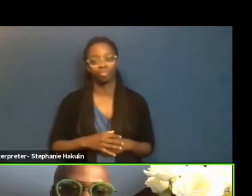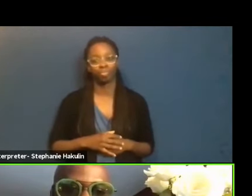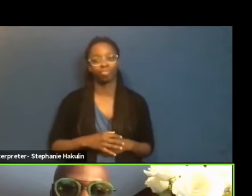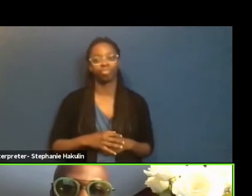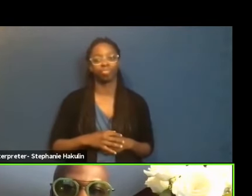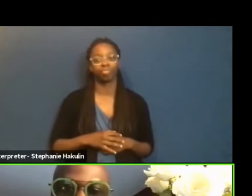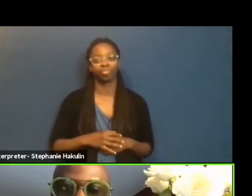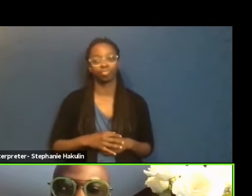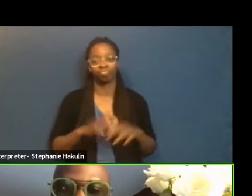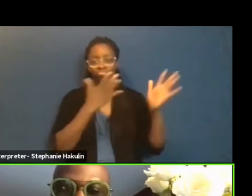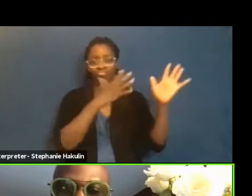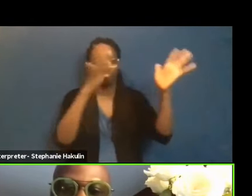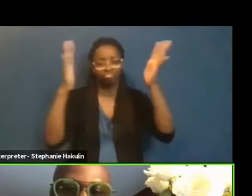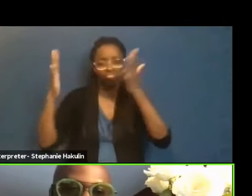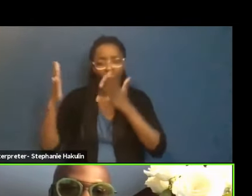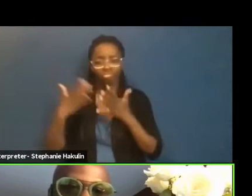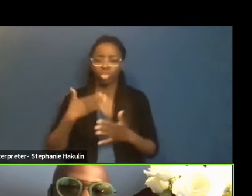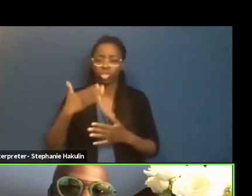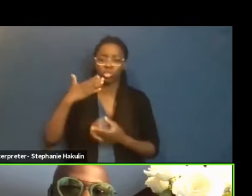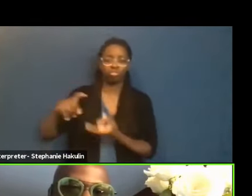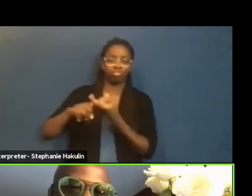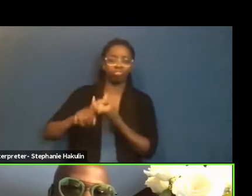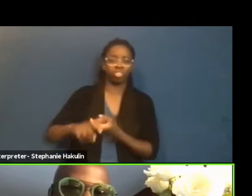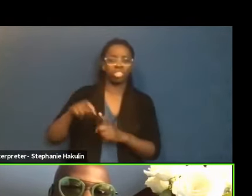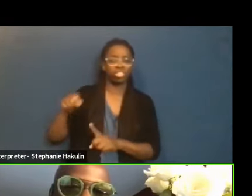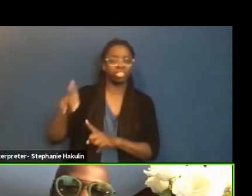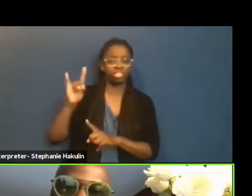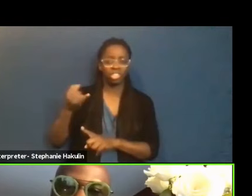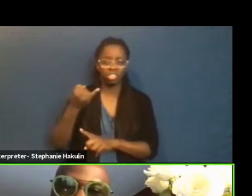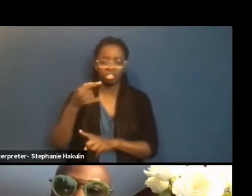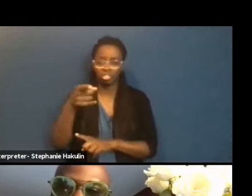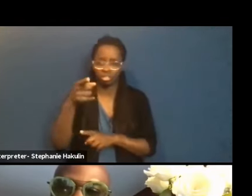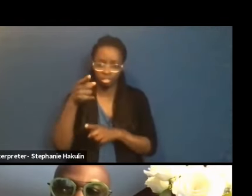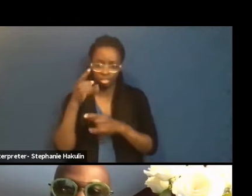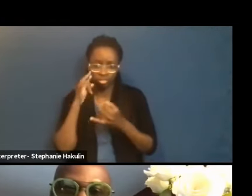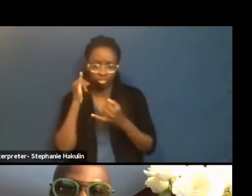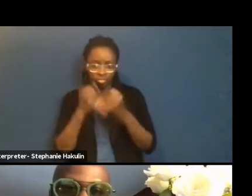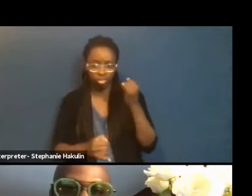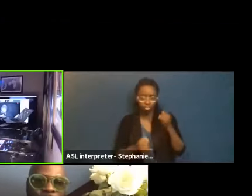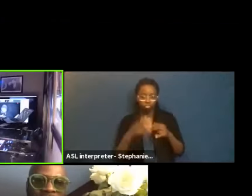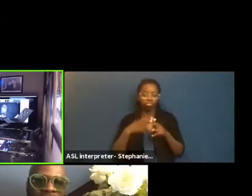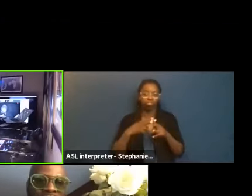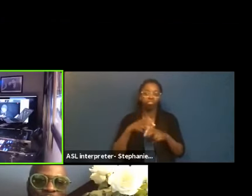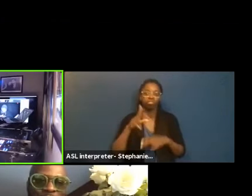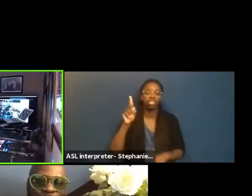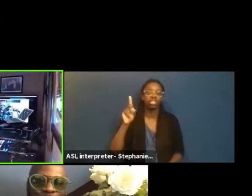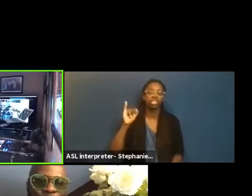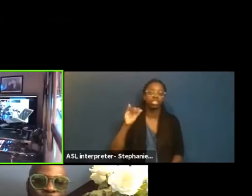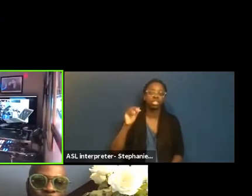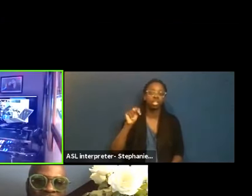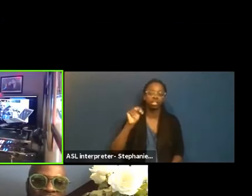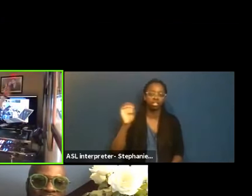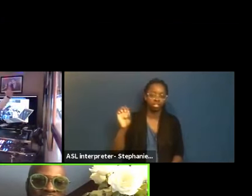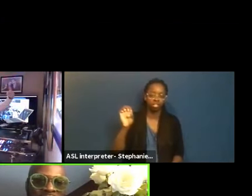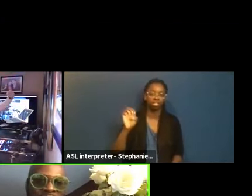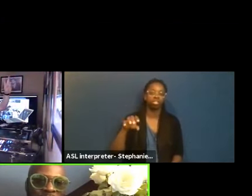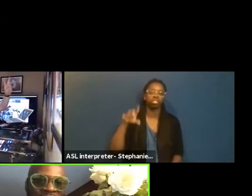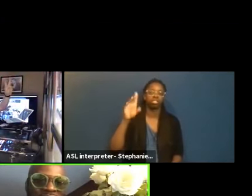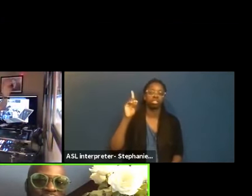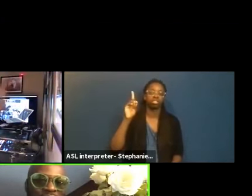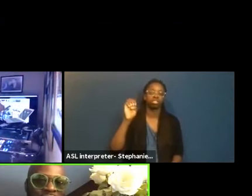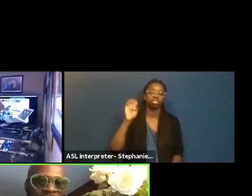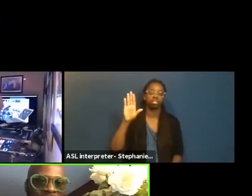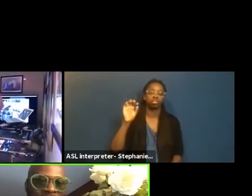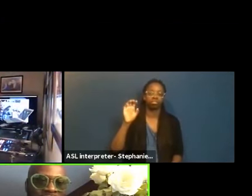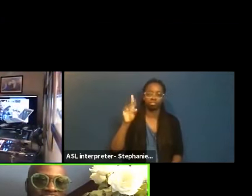DJ for the finals tonight, who didn't get enough love, Dion Decibels, on the ones and twos, always